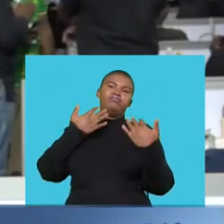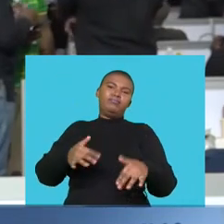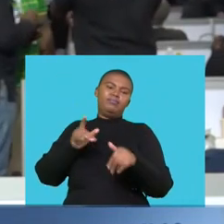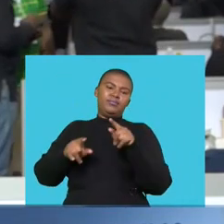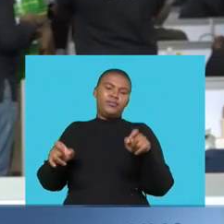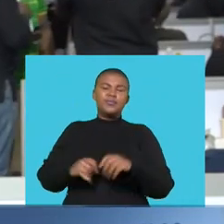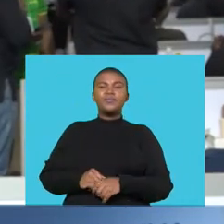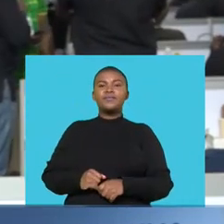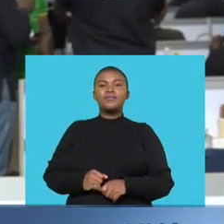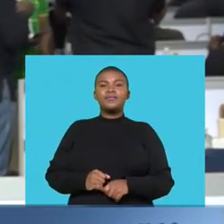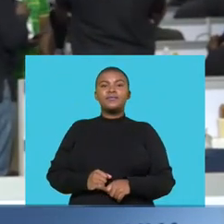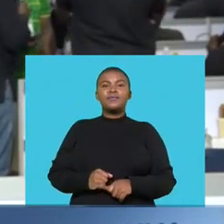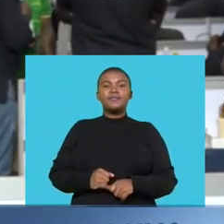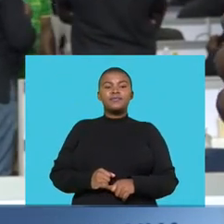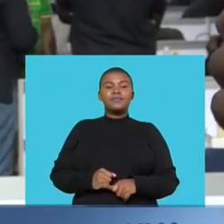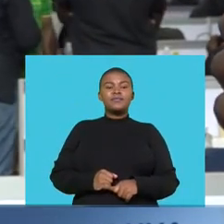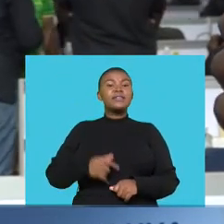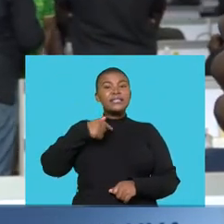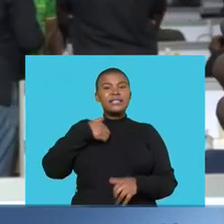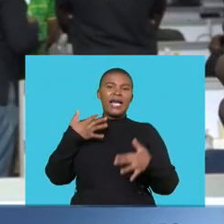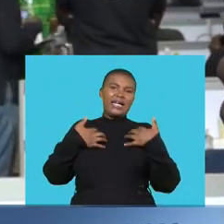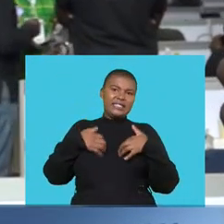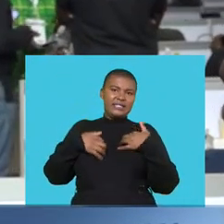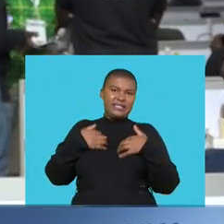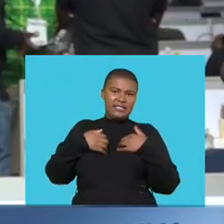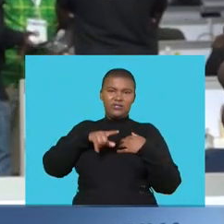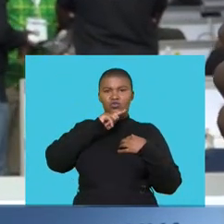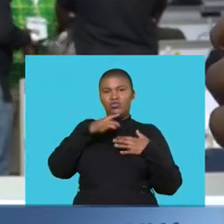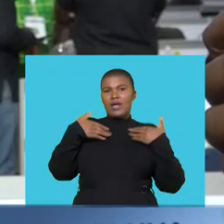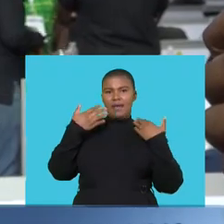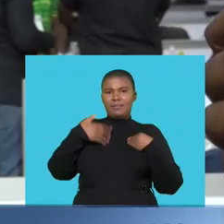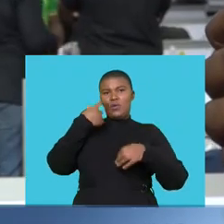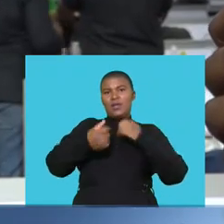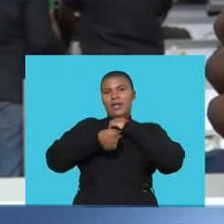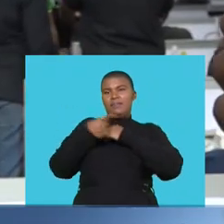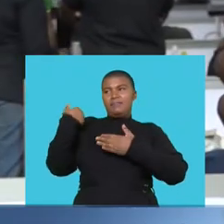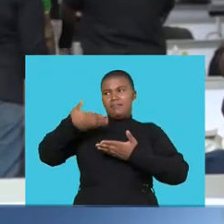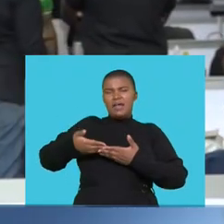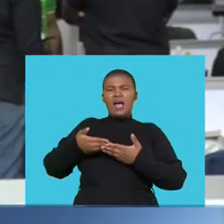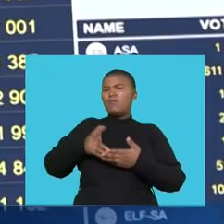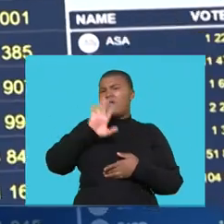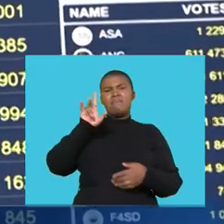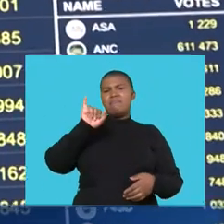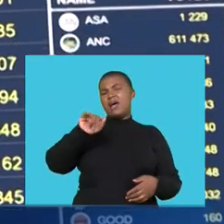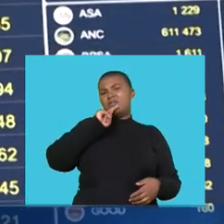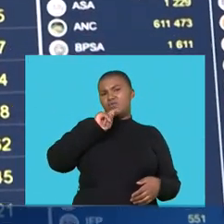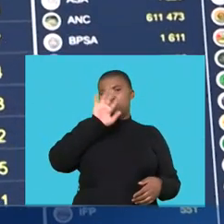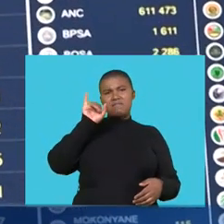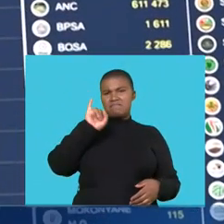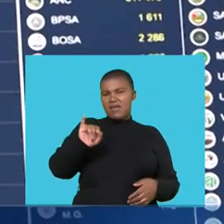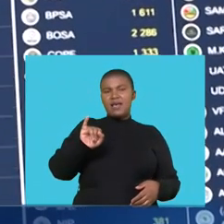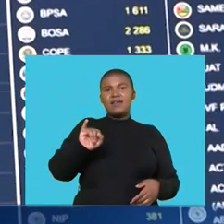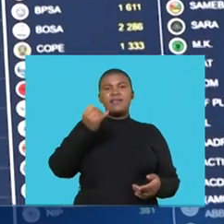We are very excited and happy with how far we have been doing so far It's not too bad for a new party so we are very happy